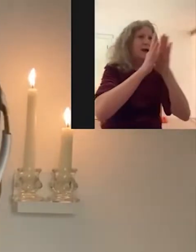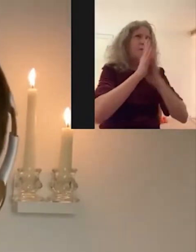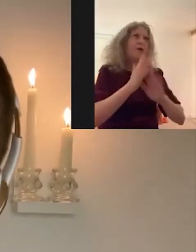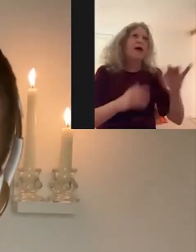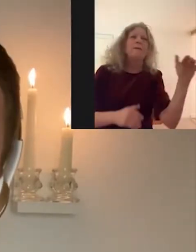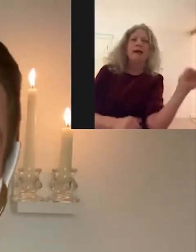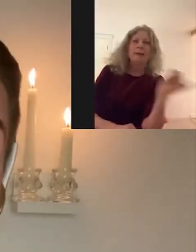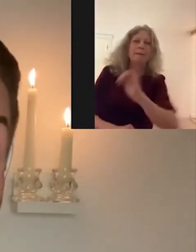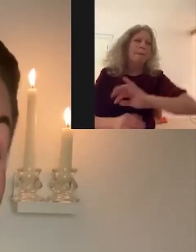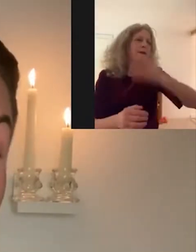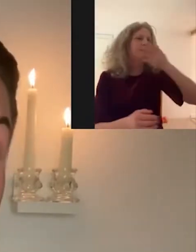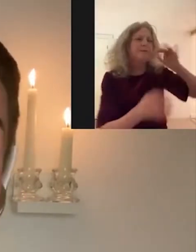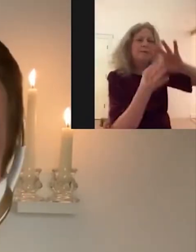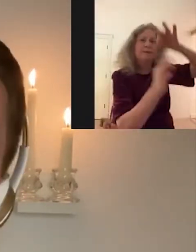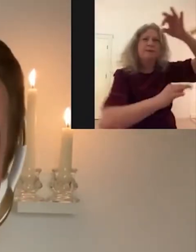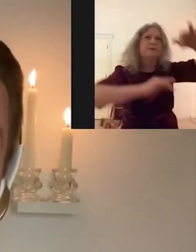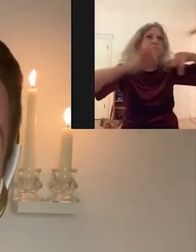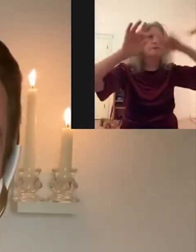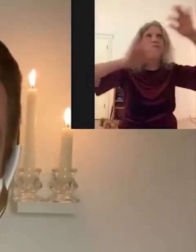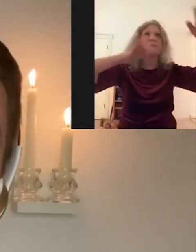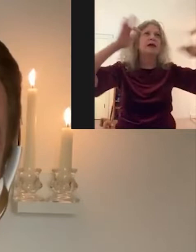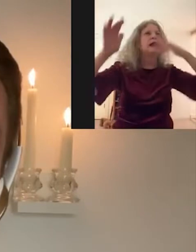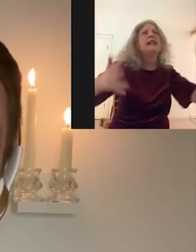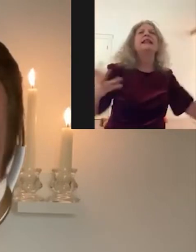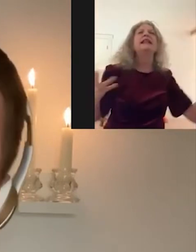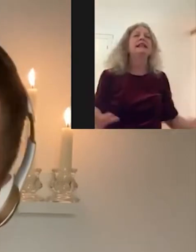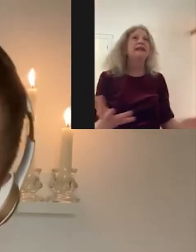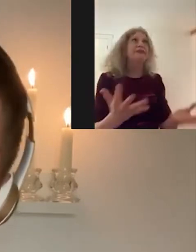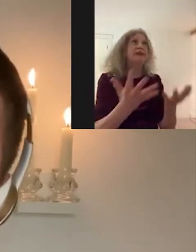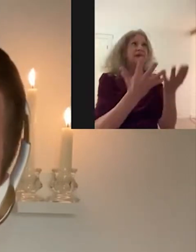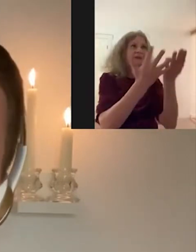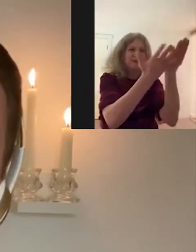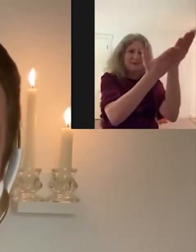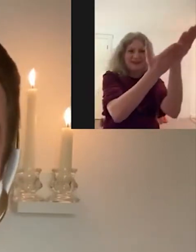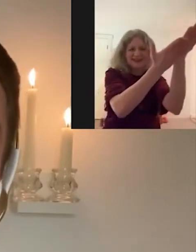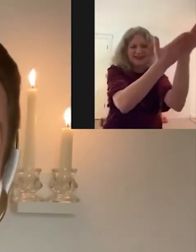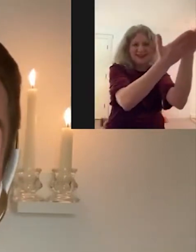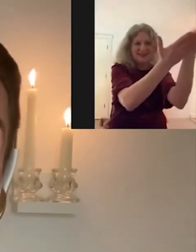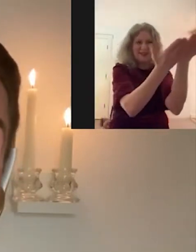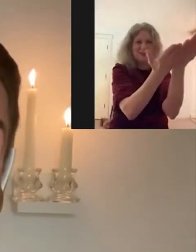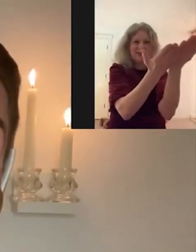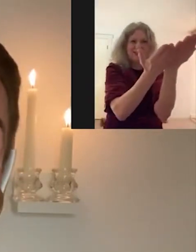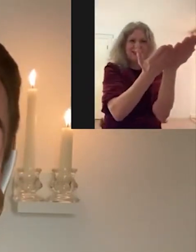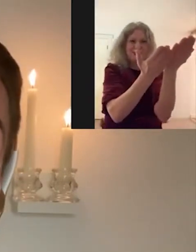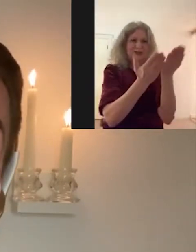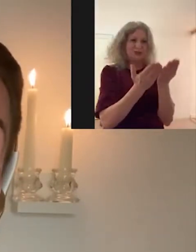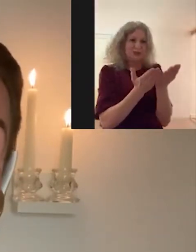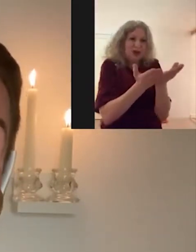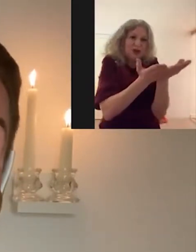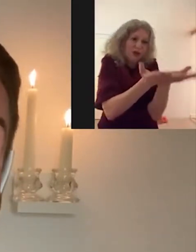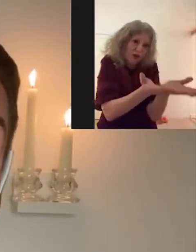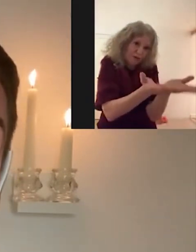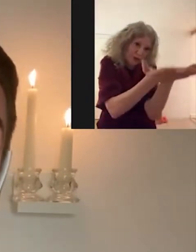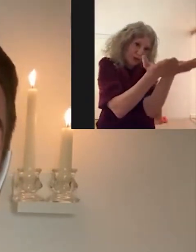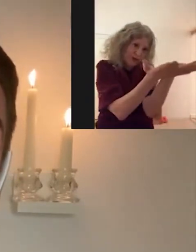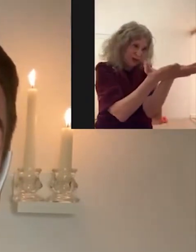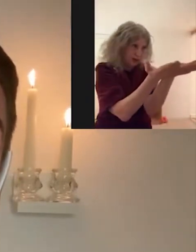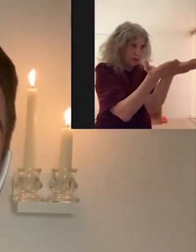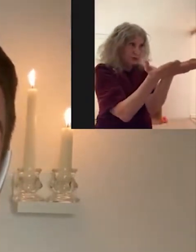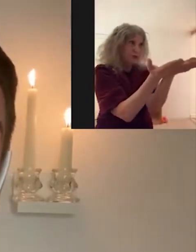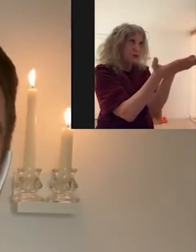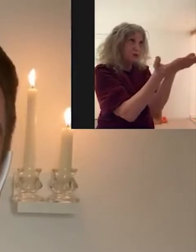the lifting up of my hands as an offering to you. As an offering